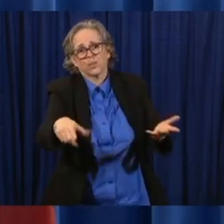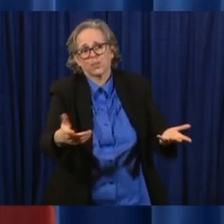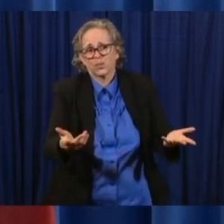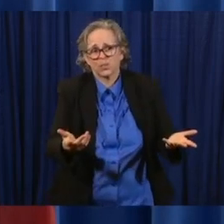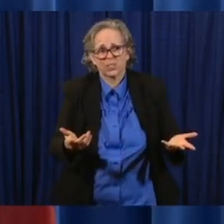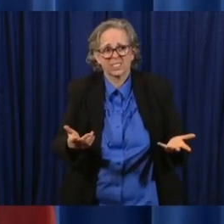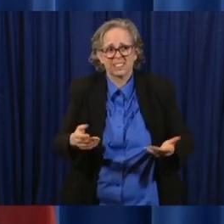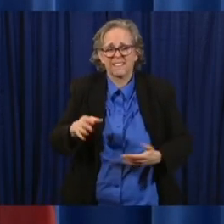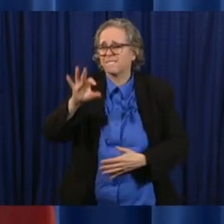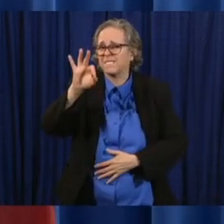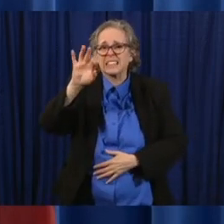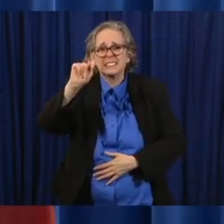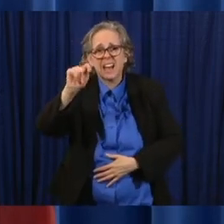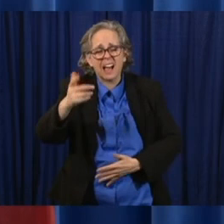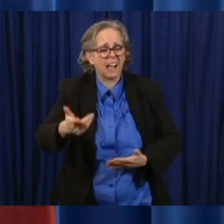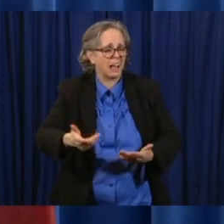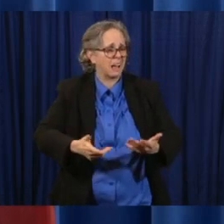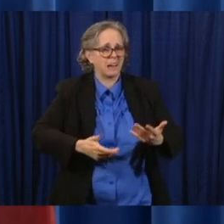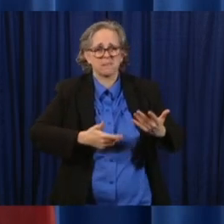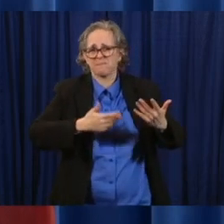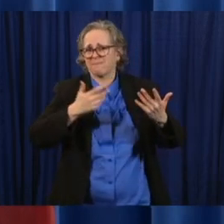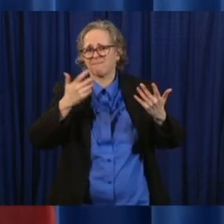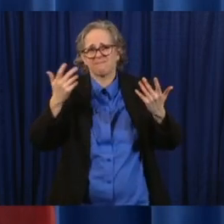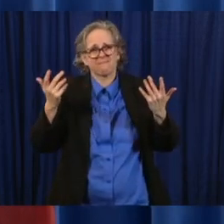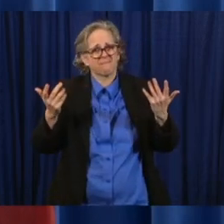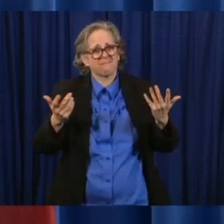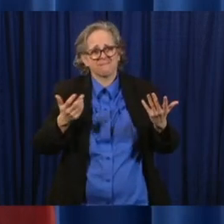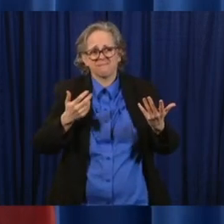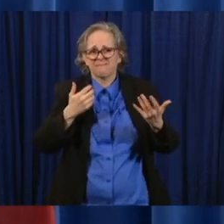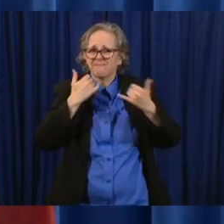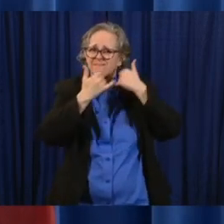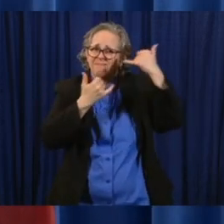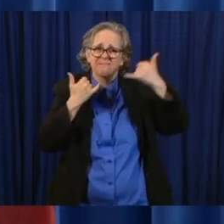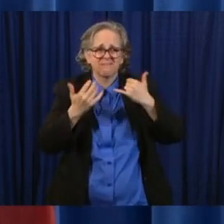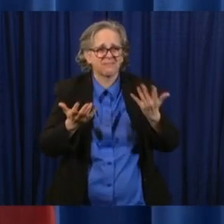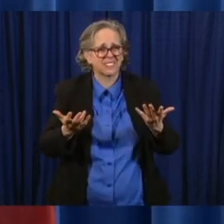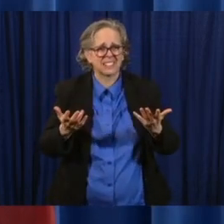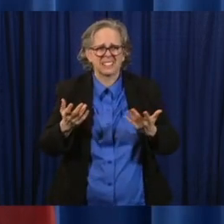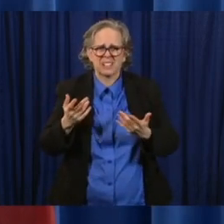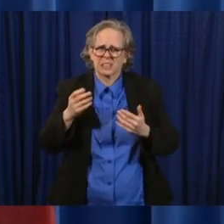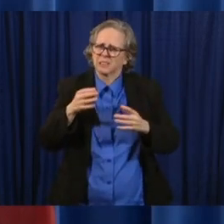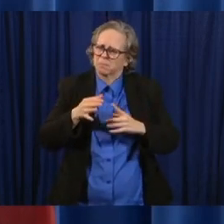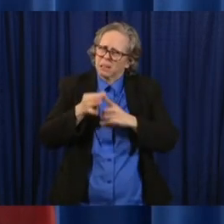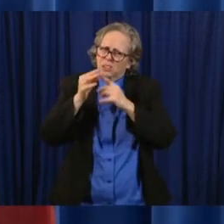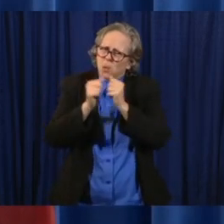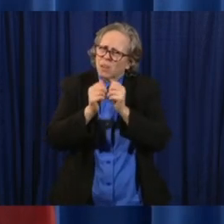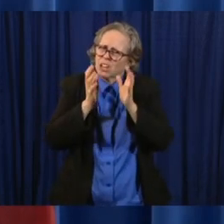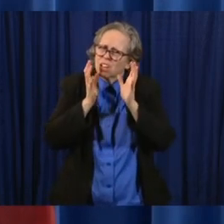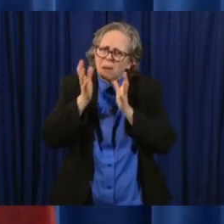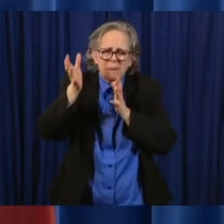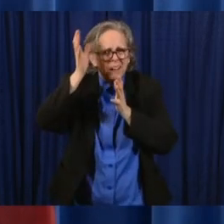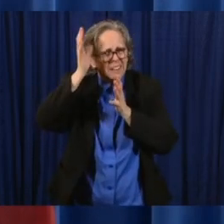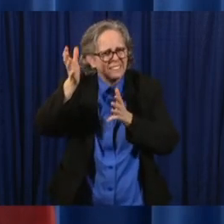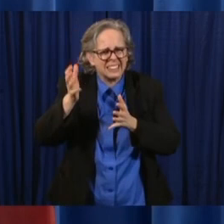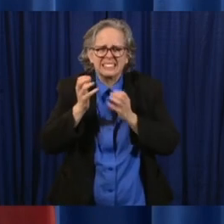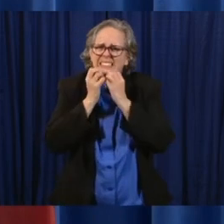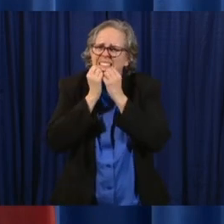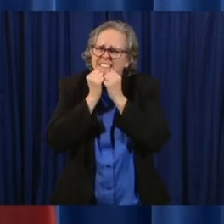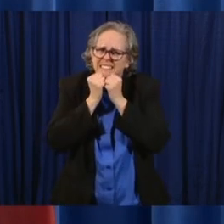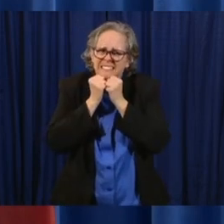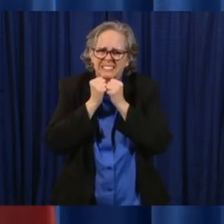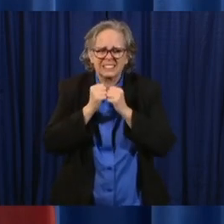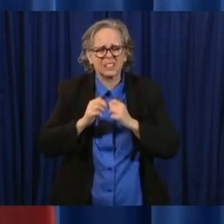FaceTime, et cetera. So I think that, particularly with grandparents, the children